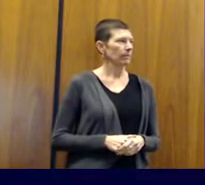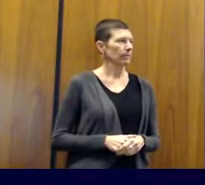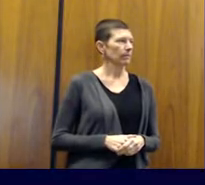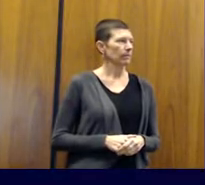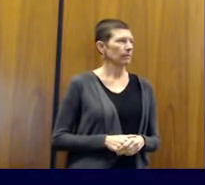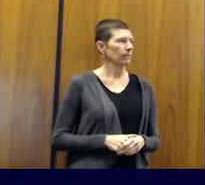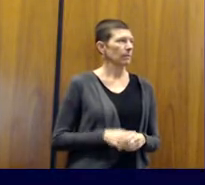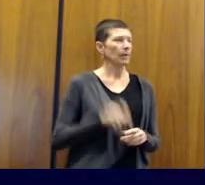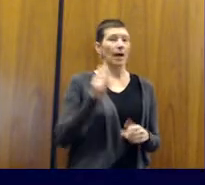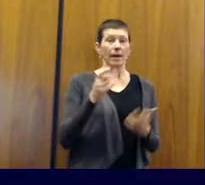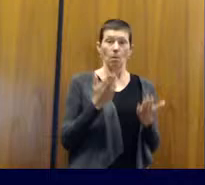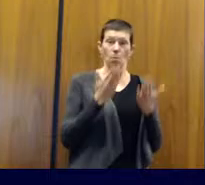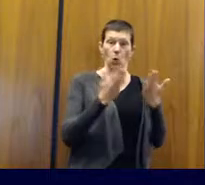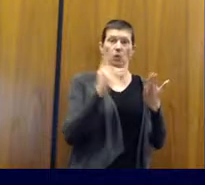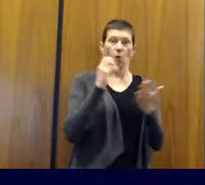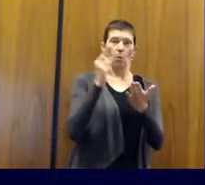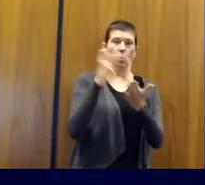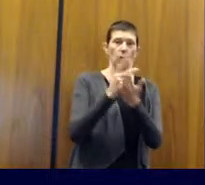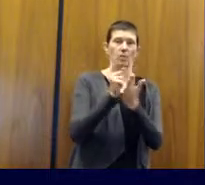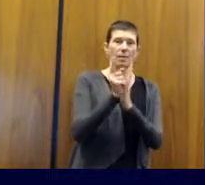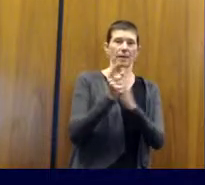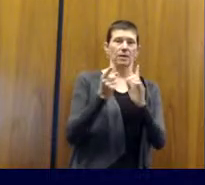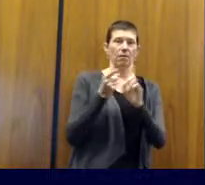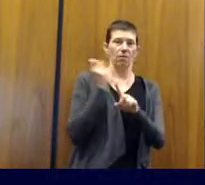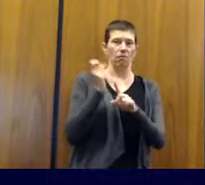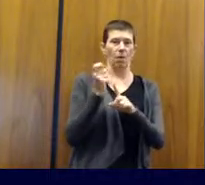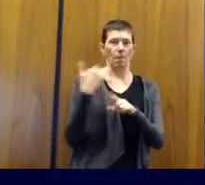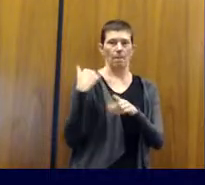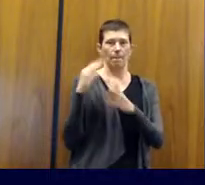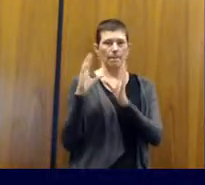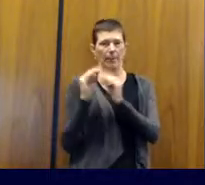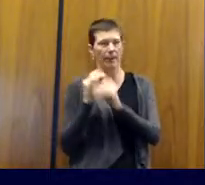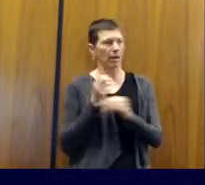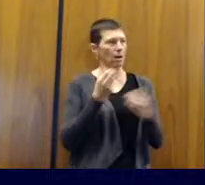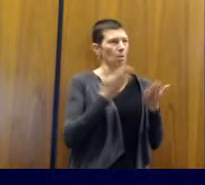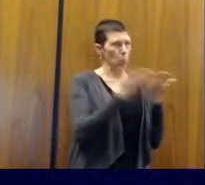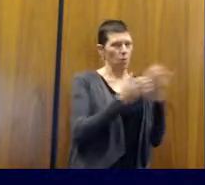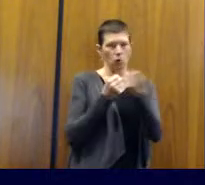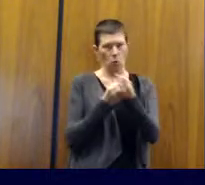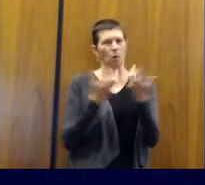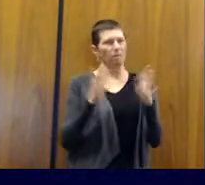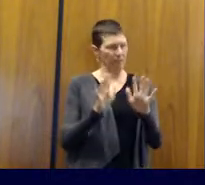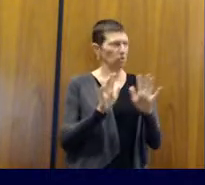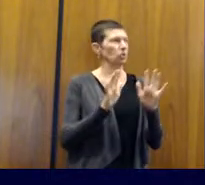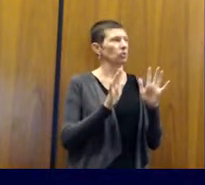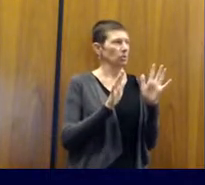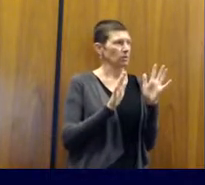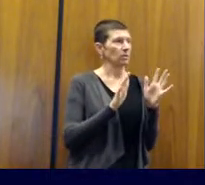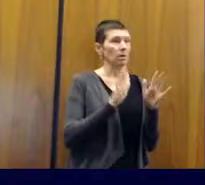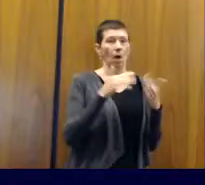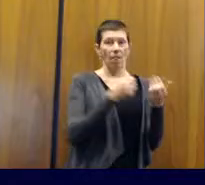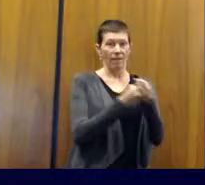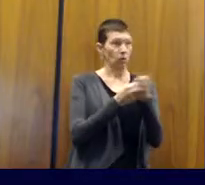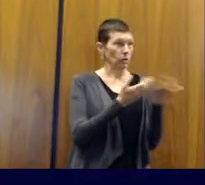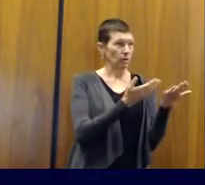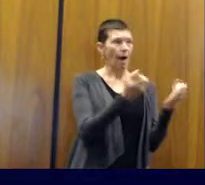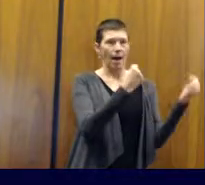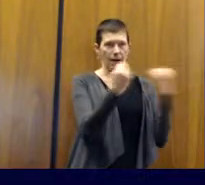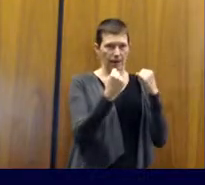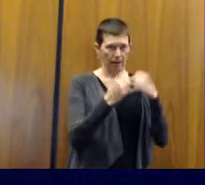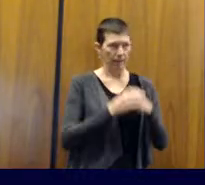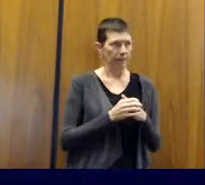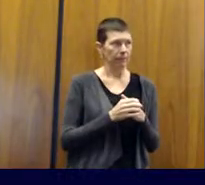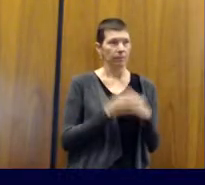I need a motion to approve the minutes for February I'll move it. 26th. Support. I have a motion and a support. All in favor?